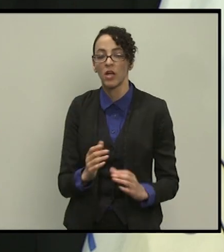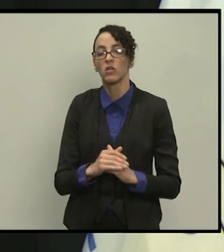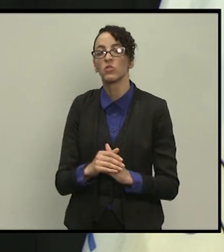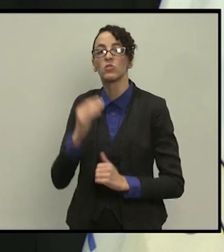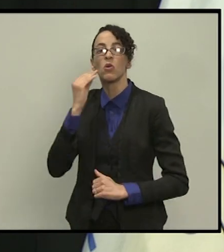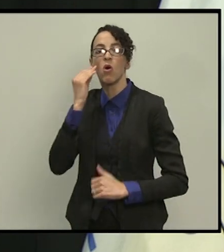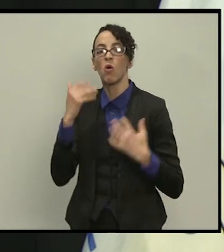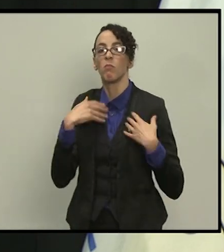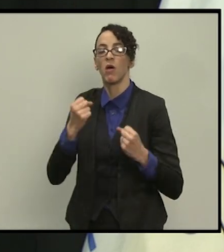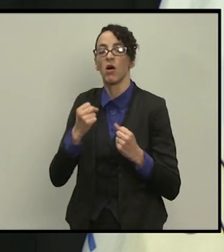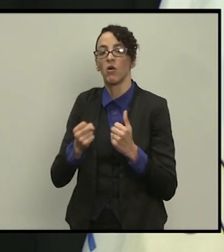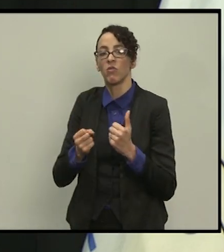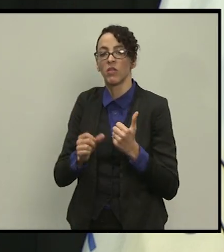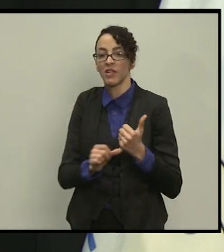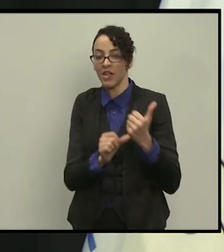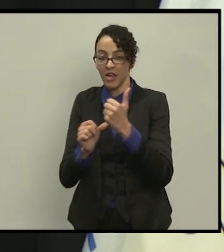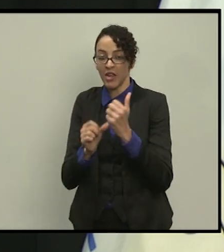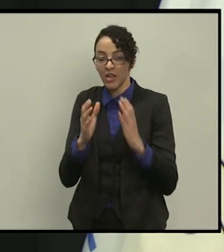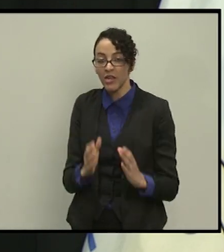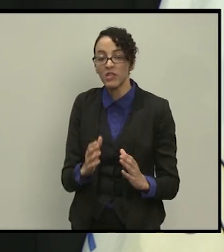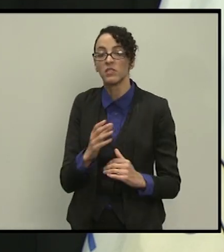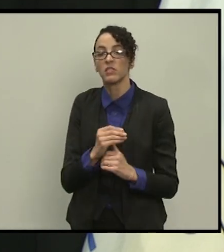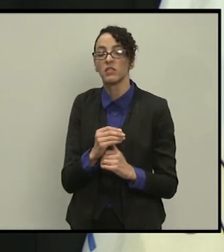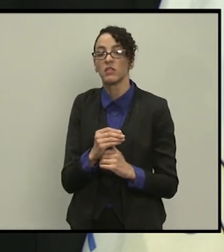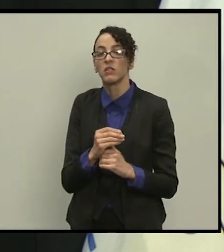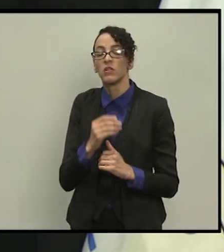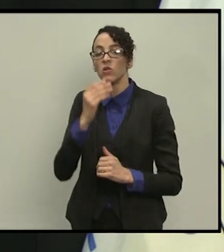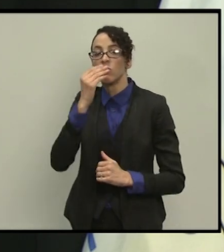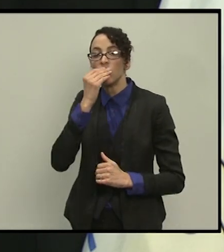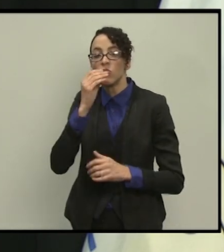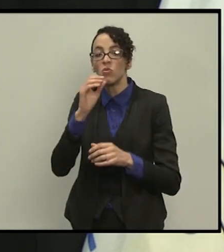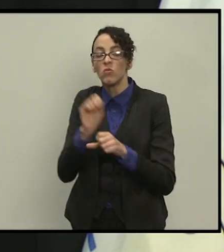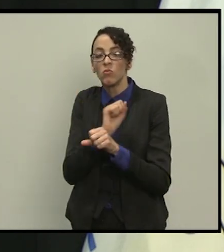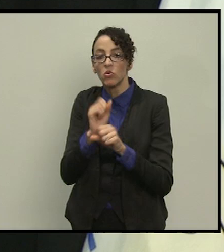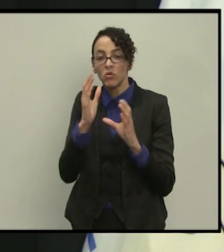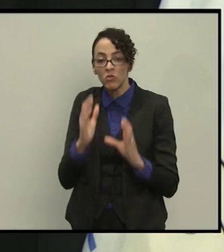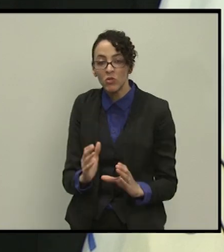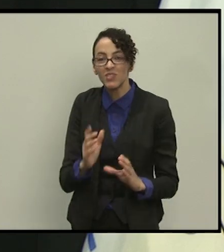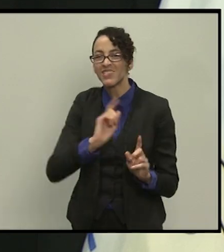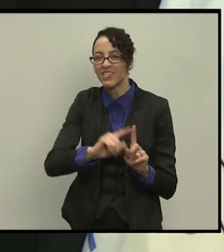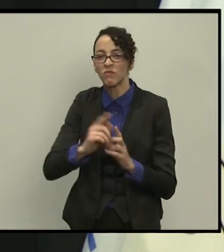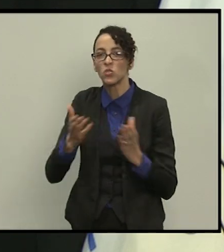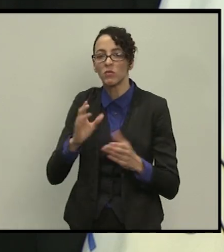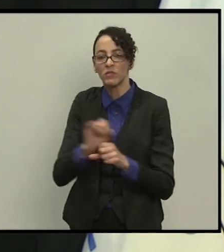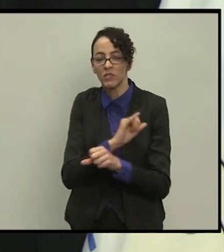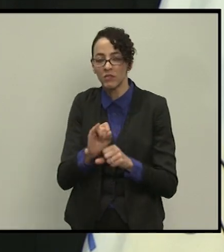workers, all serve industry positions with strong opportunities for exposure.